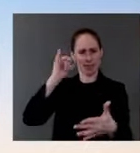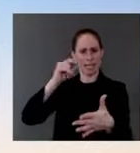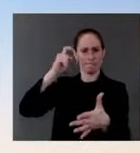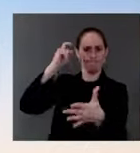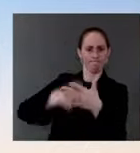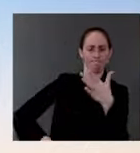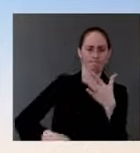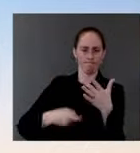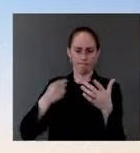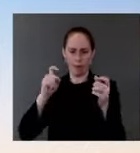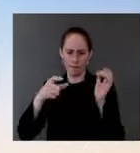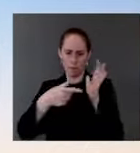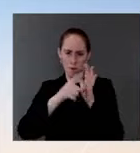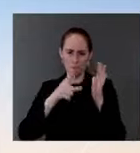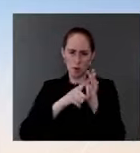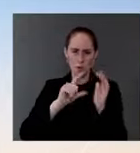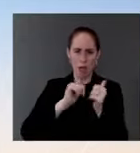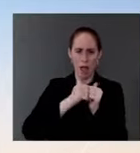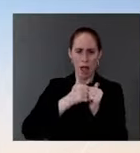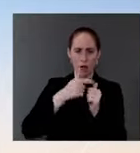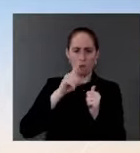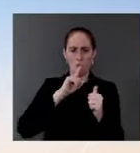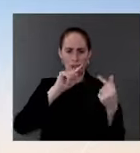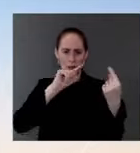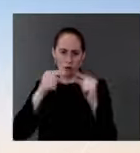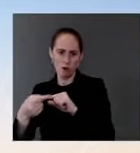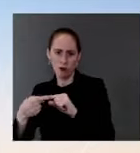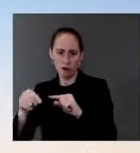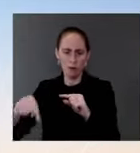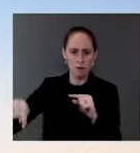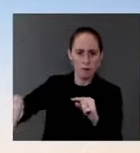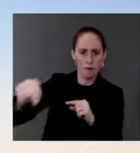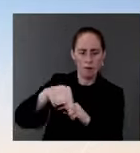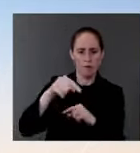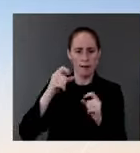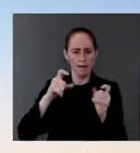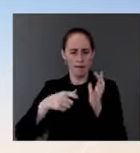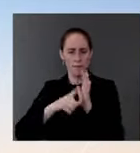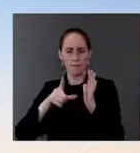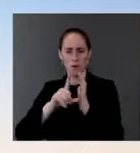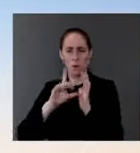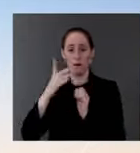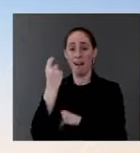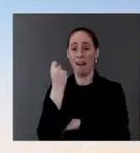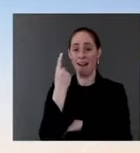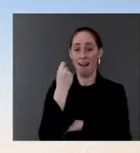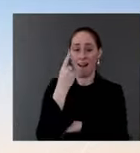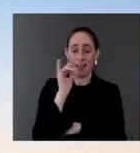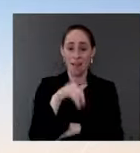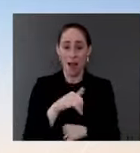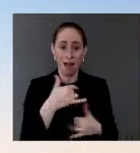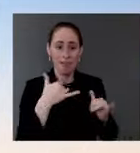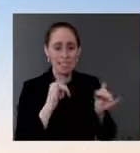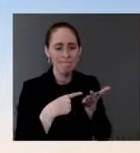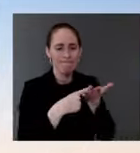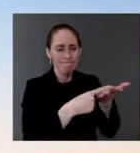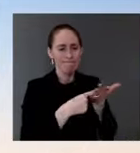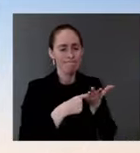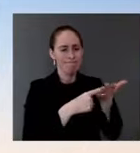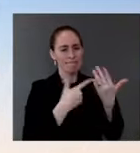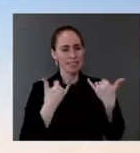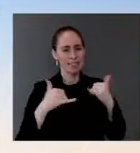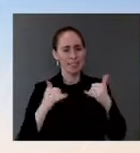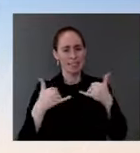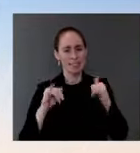States. I don't have anything to preview on that front, but that is also an ongoing process that's happening right now. Go ahead. Thanks, Jen.